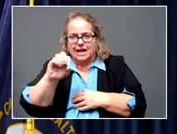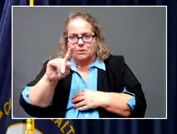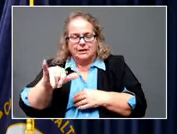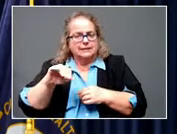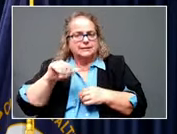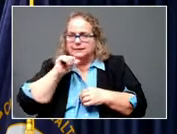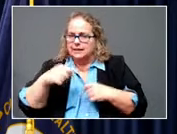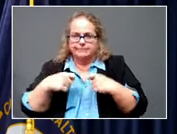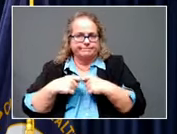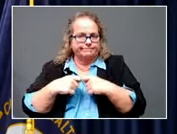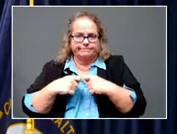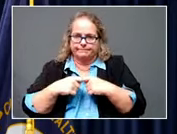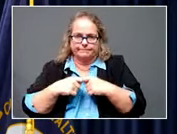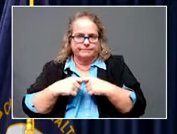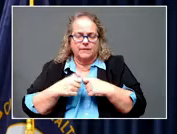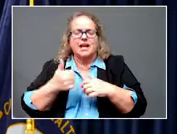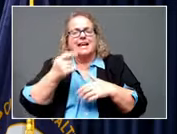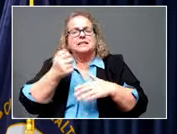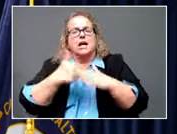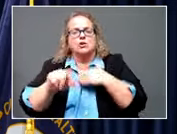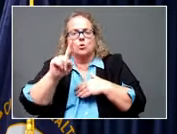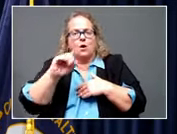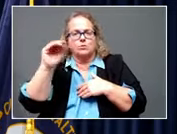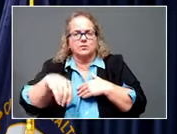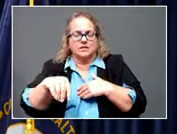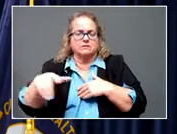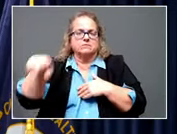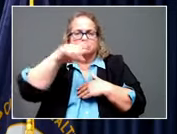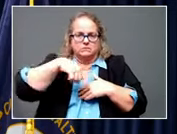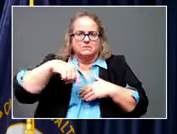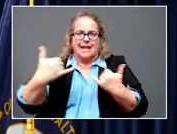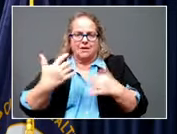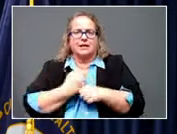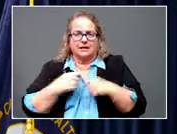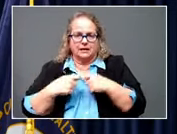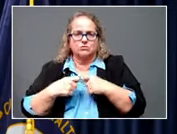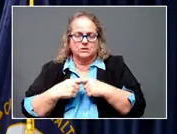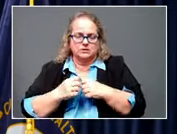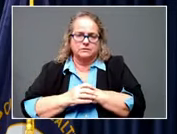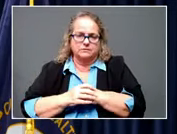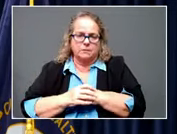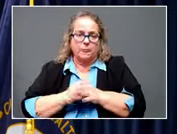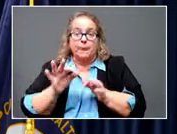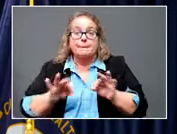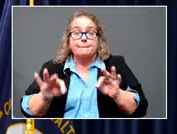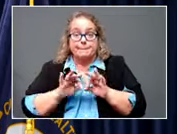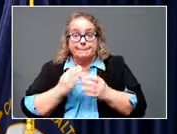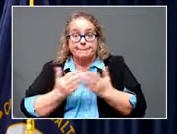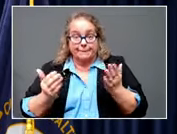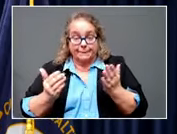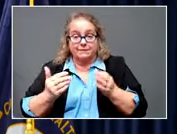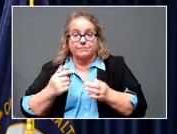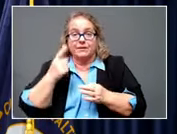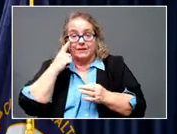1% anywhere else. And this was an important note that was probably too far back in the report that I